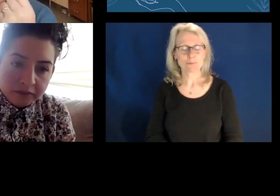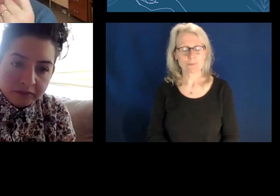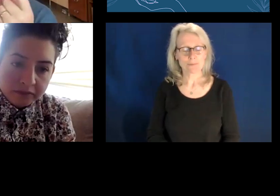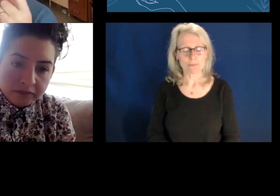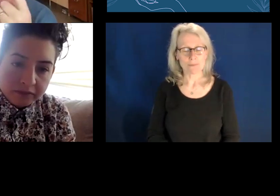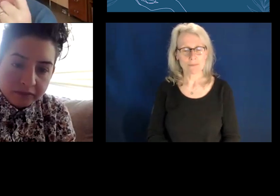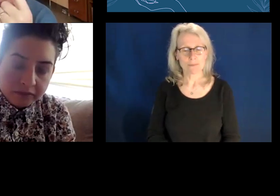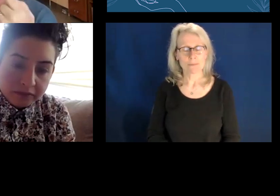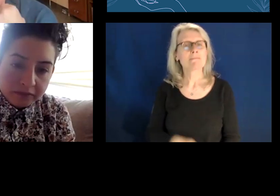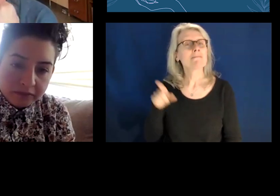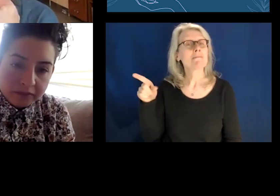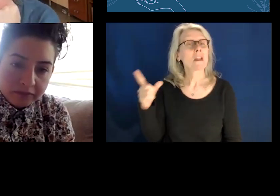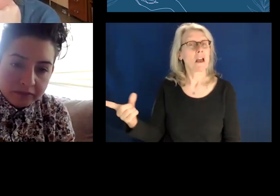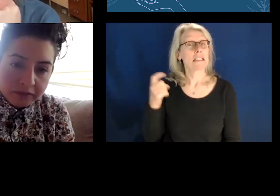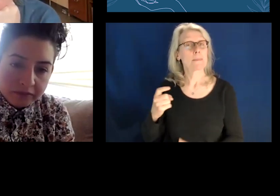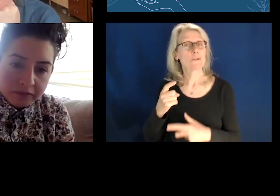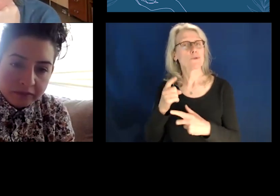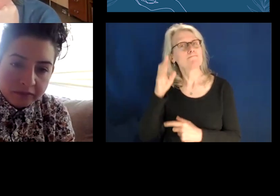I was commissioned to create a small piece